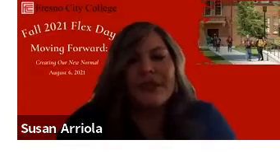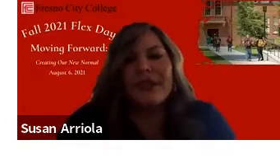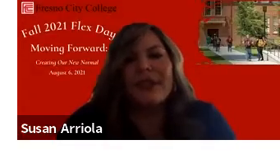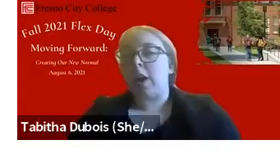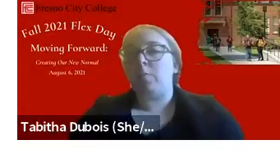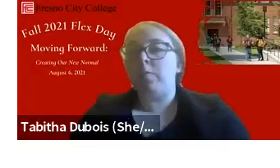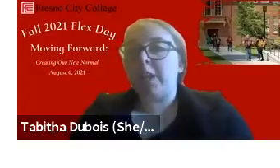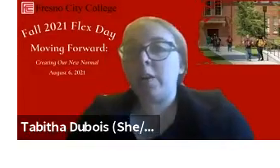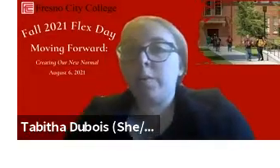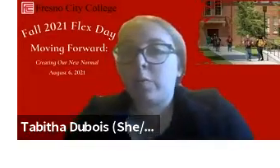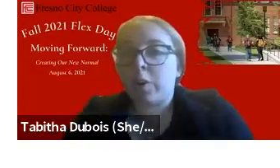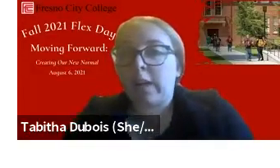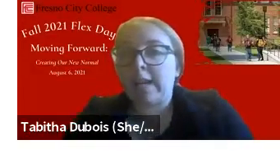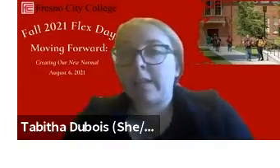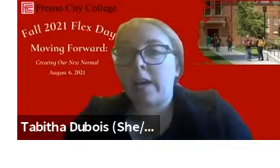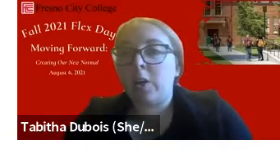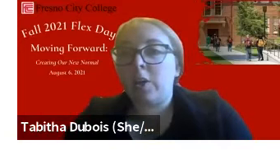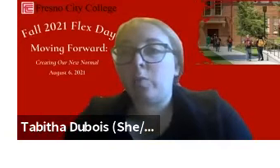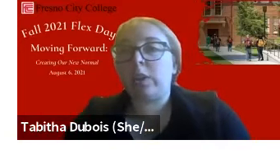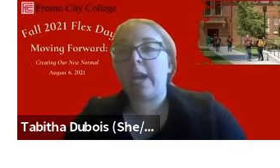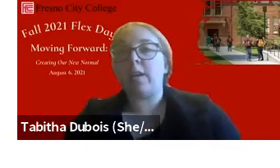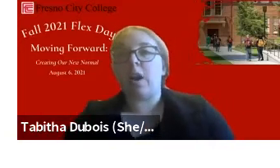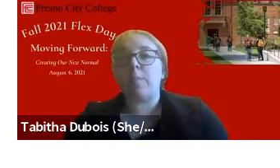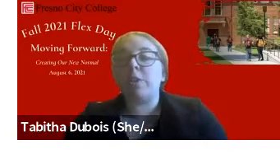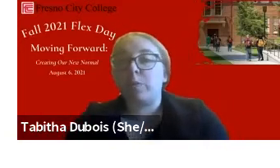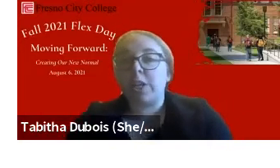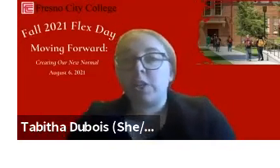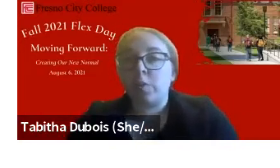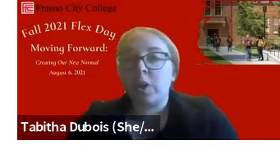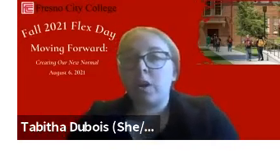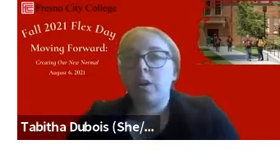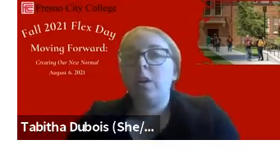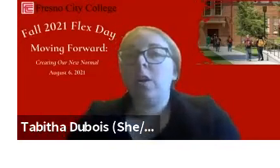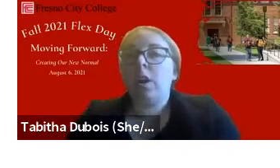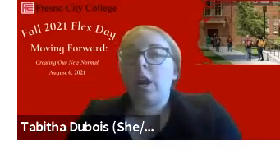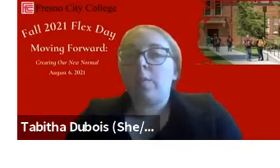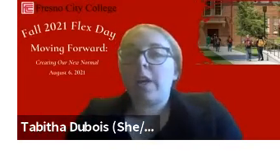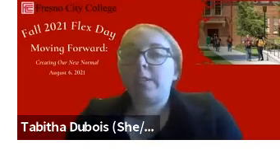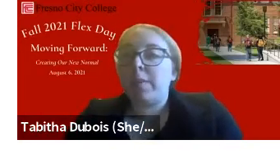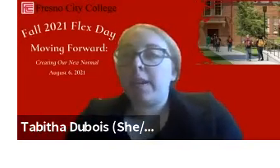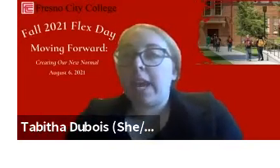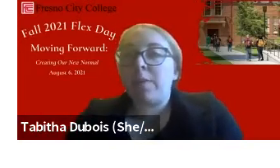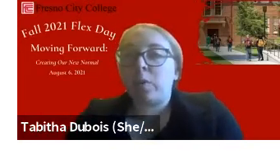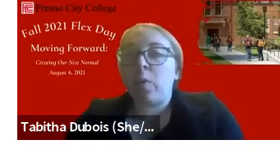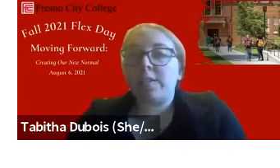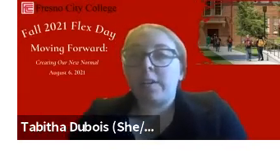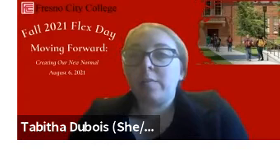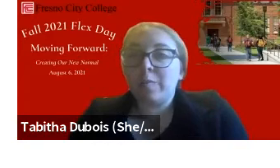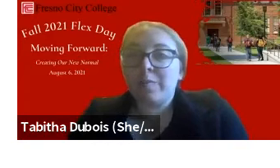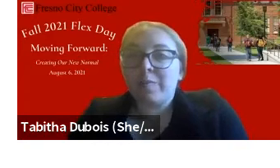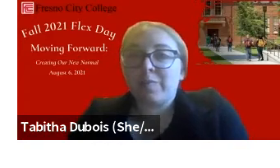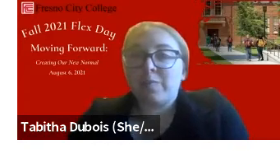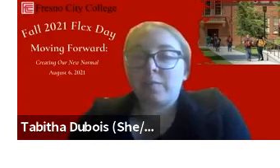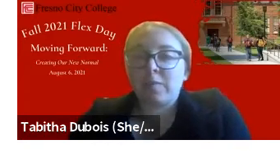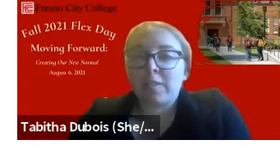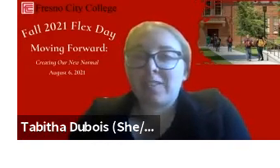Yes, if you have videos for your class that would like interpretation to occur, that is something that can be requested.